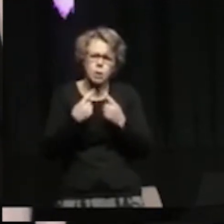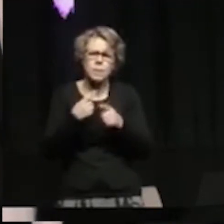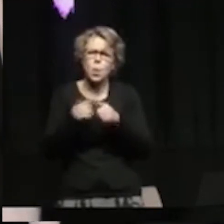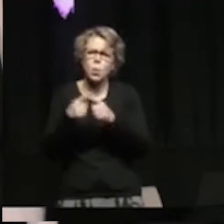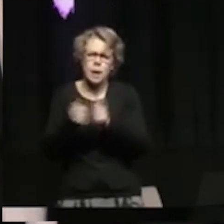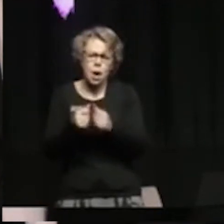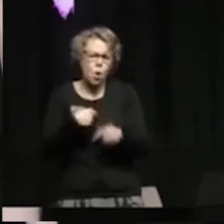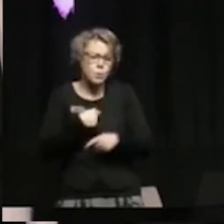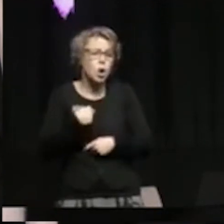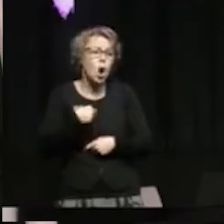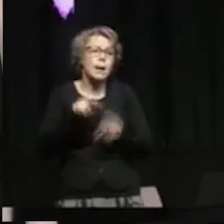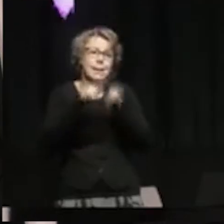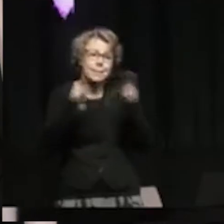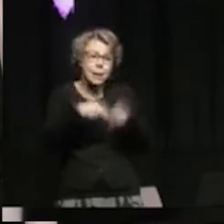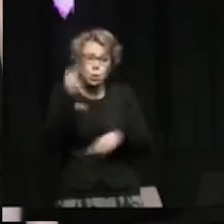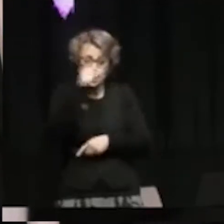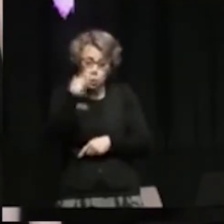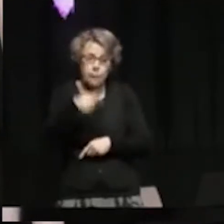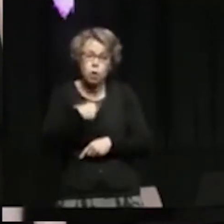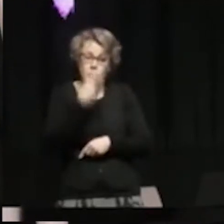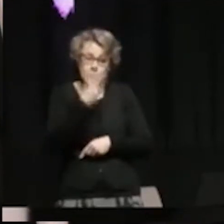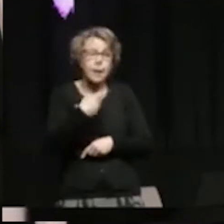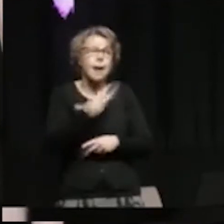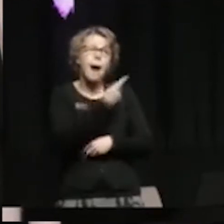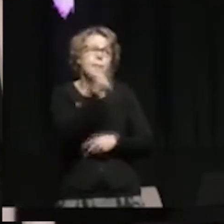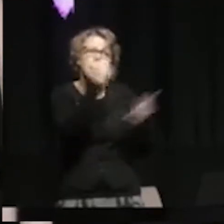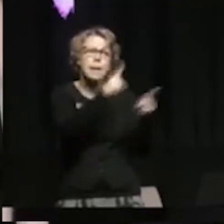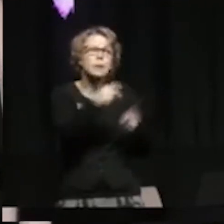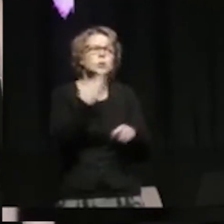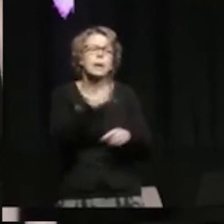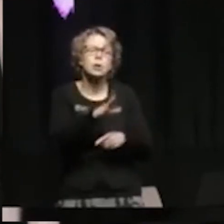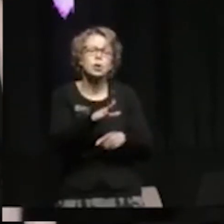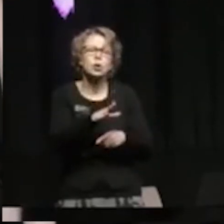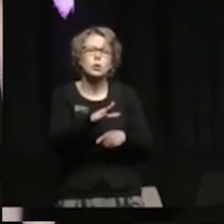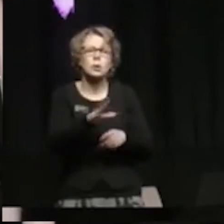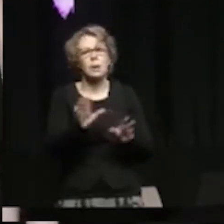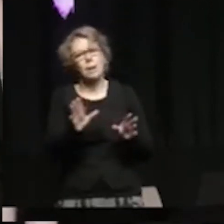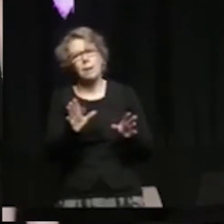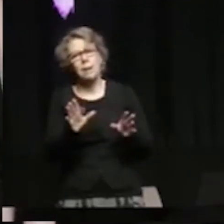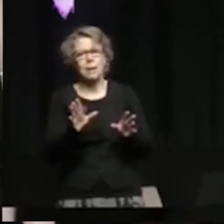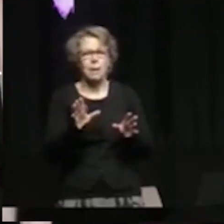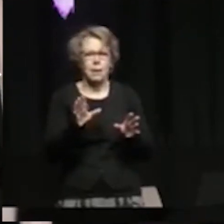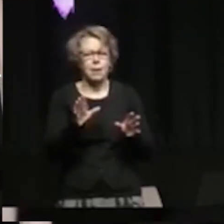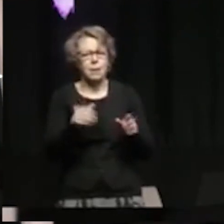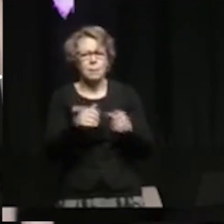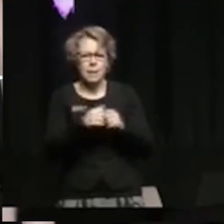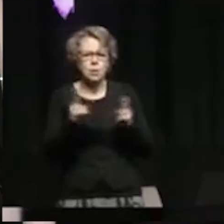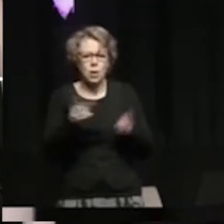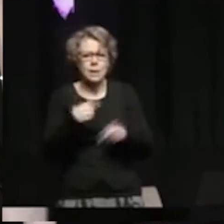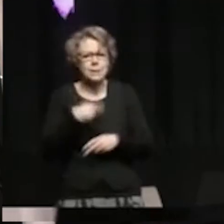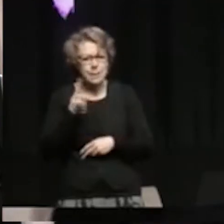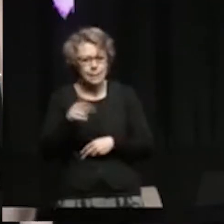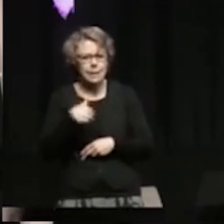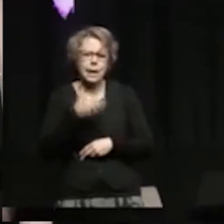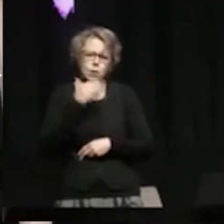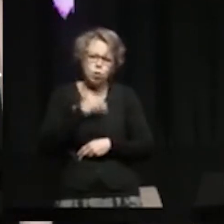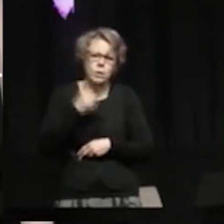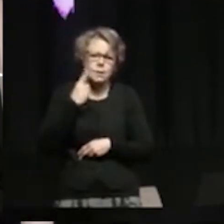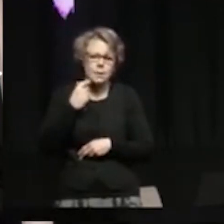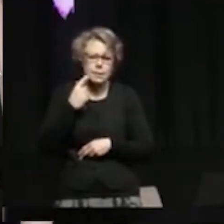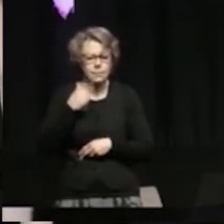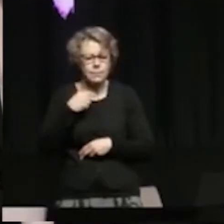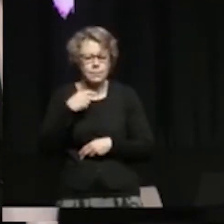a totally different way. When I said that I'm an international student and I don't have to tell, I'm just a young guy from Rosengård.